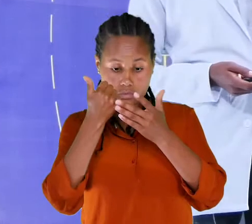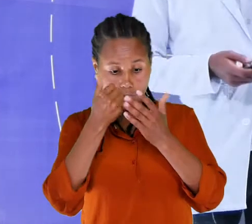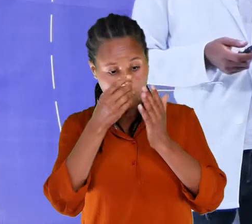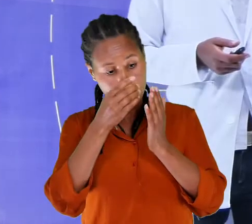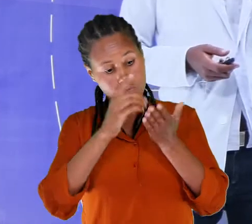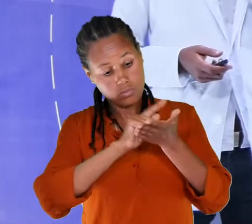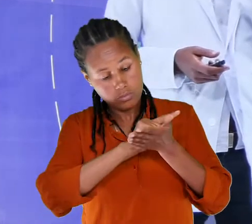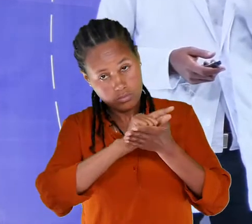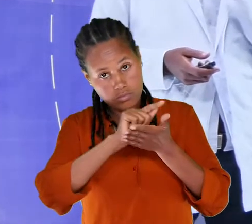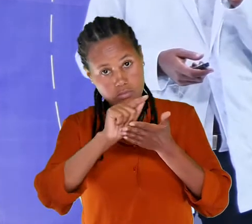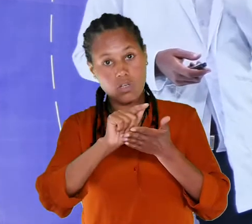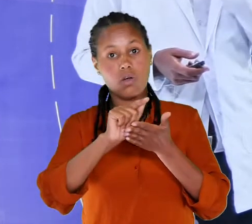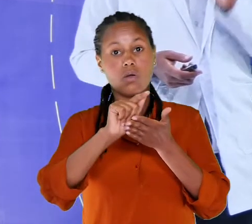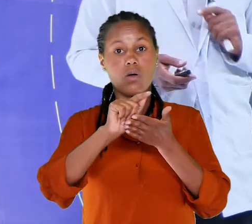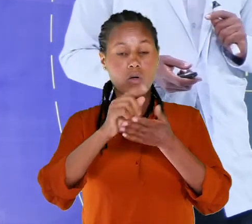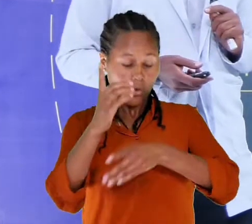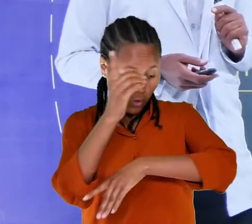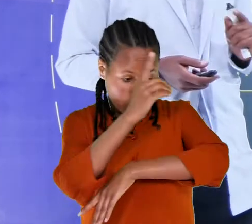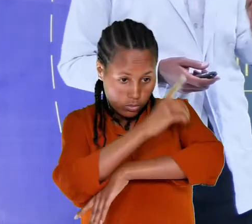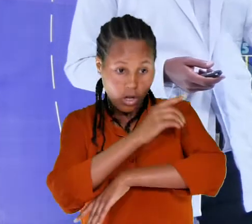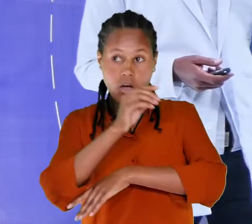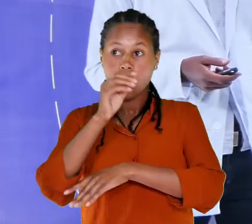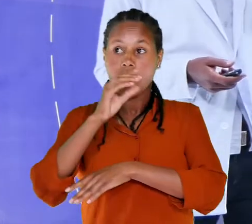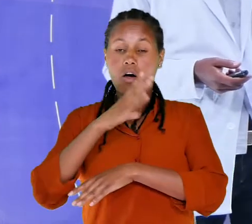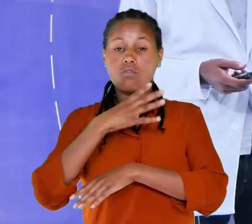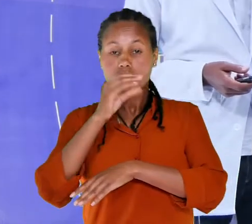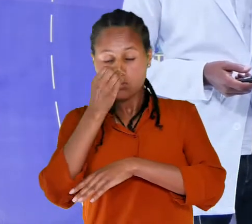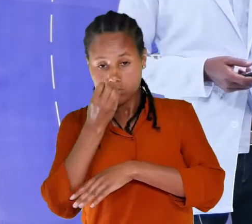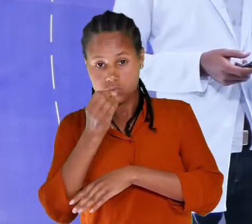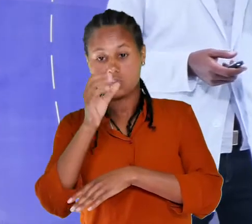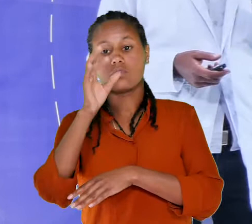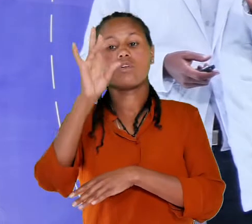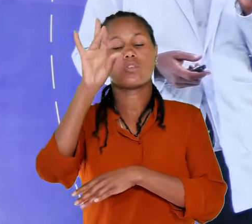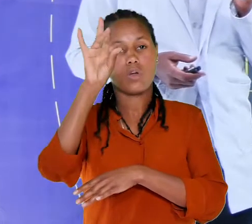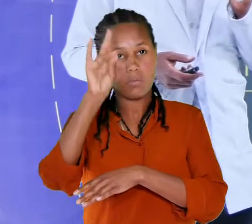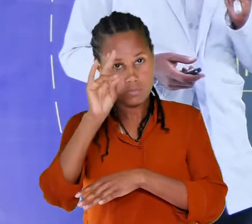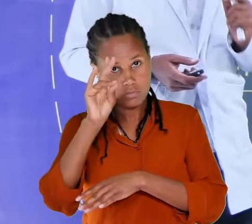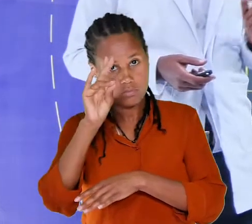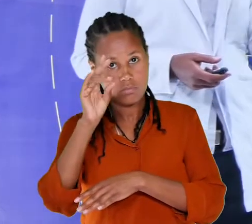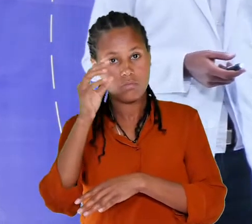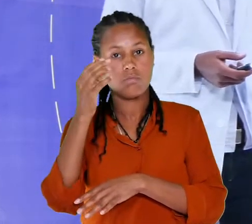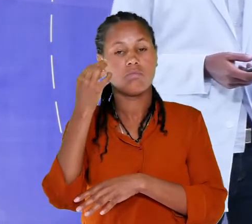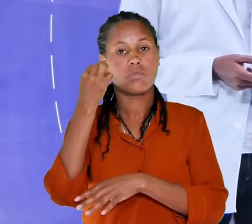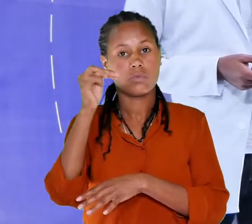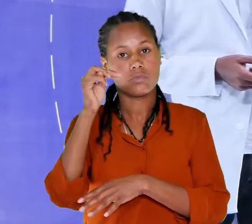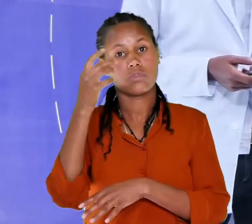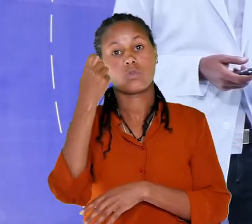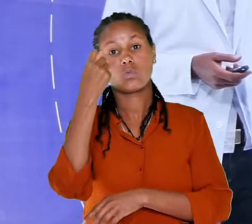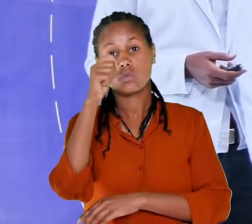Here, the days have 7 weeks. These are Monday,